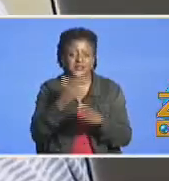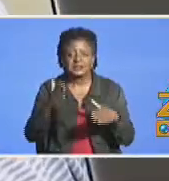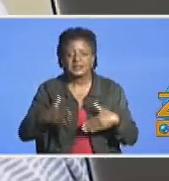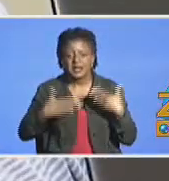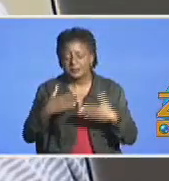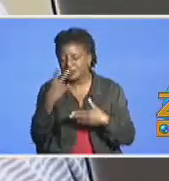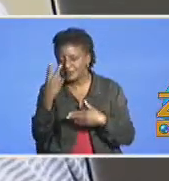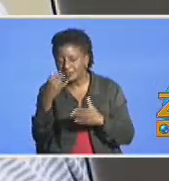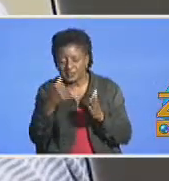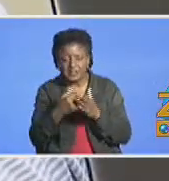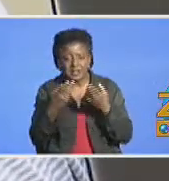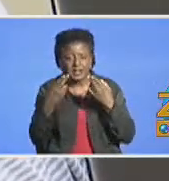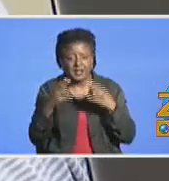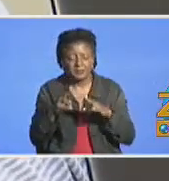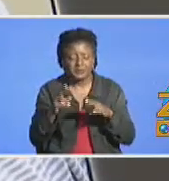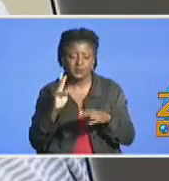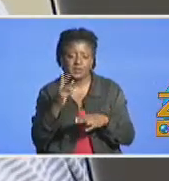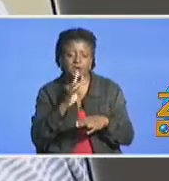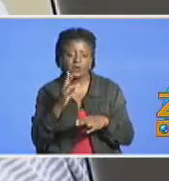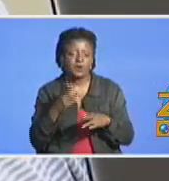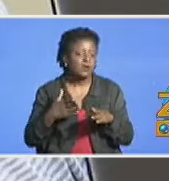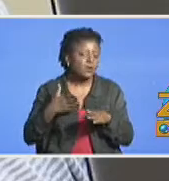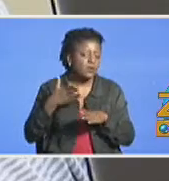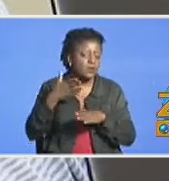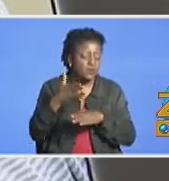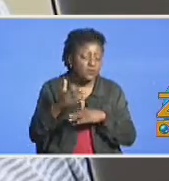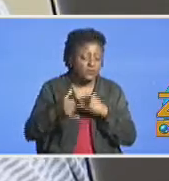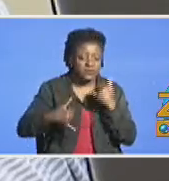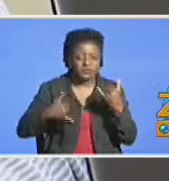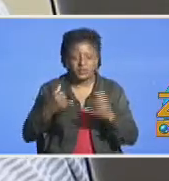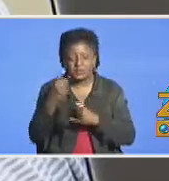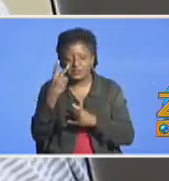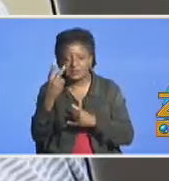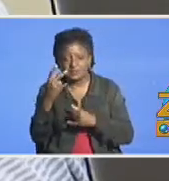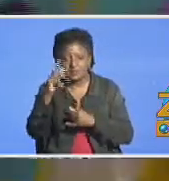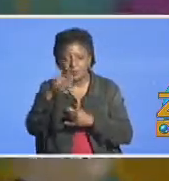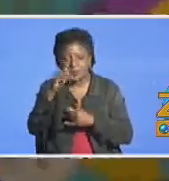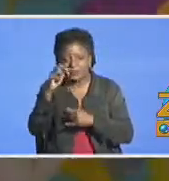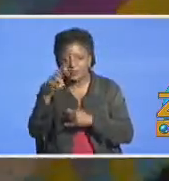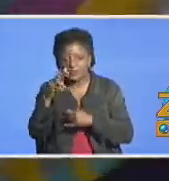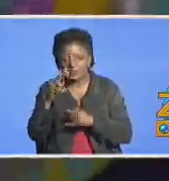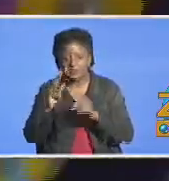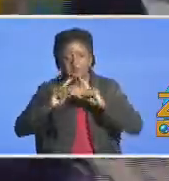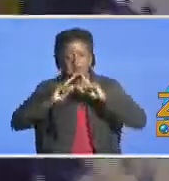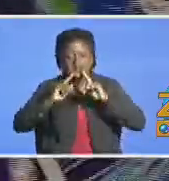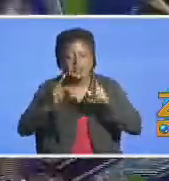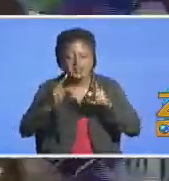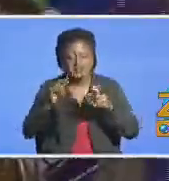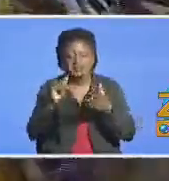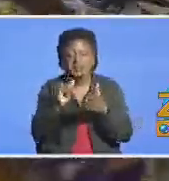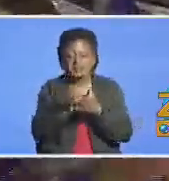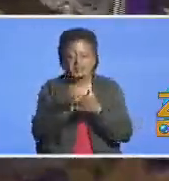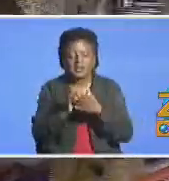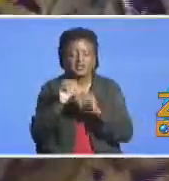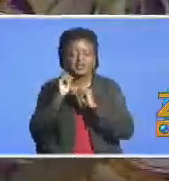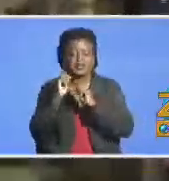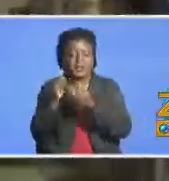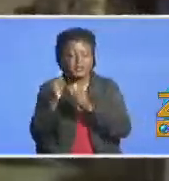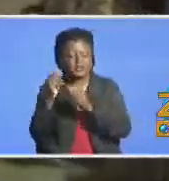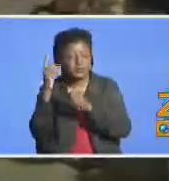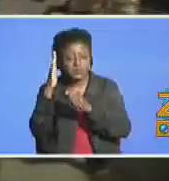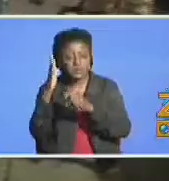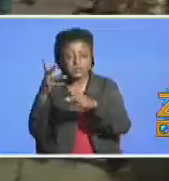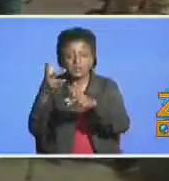overjoyed to see the Prime Minister stand in Parliament and make his pronouncement that Junkanoo would be seeing this assistance. This